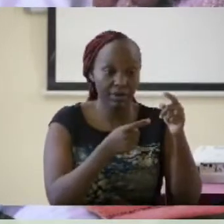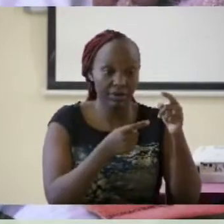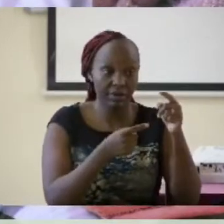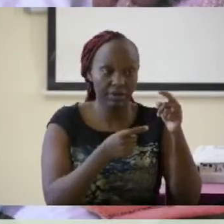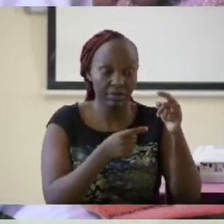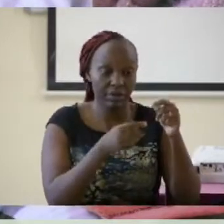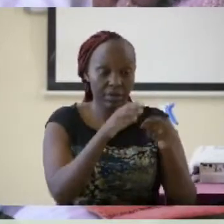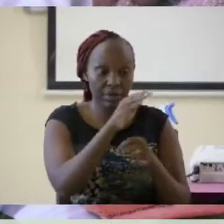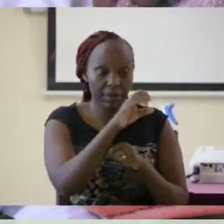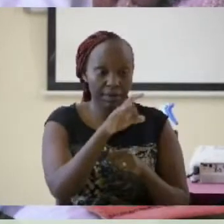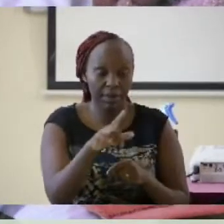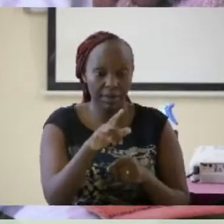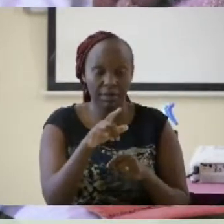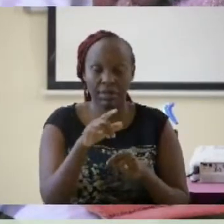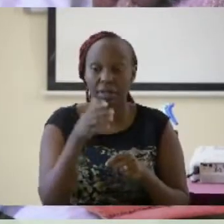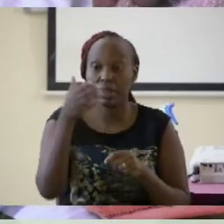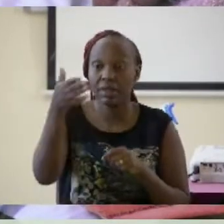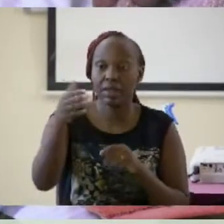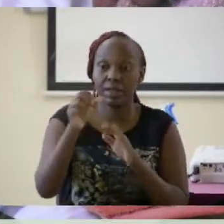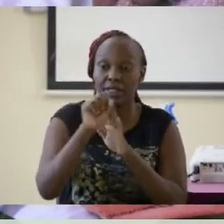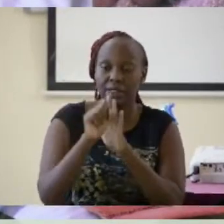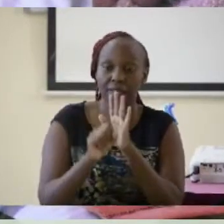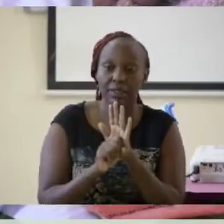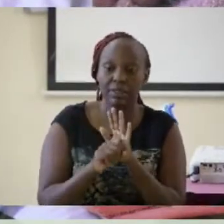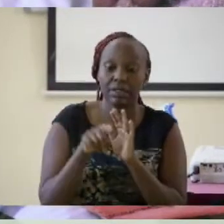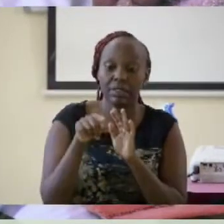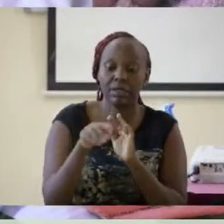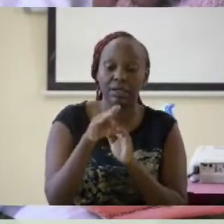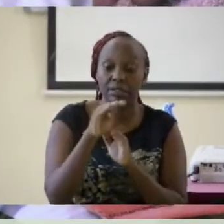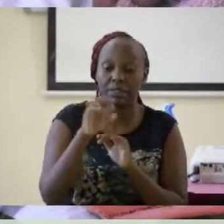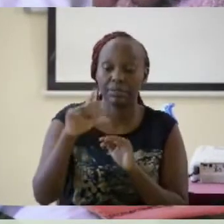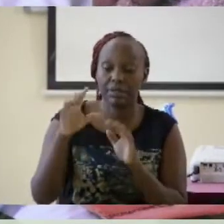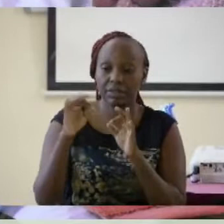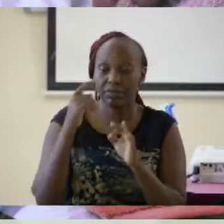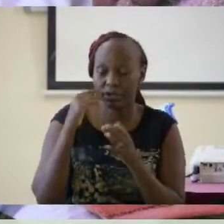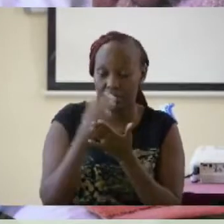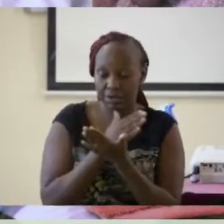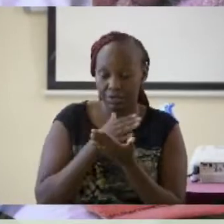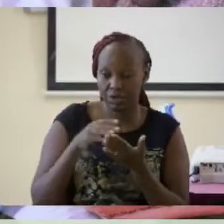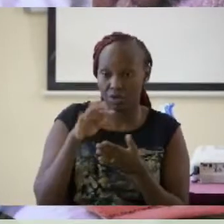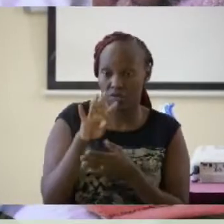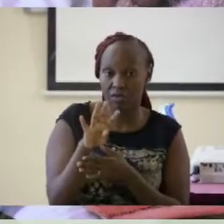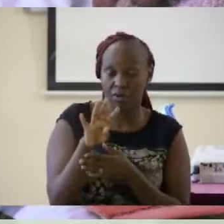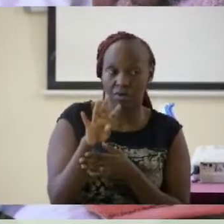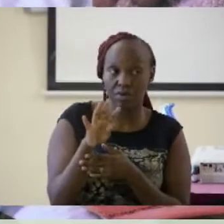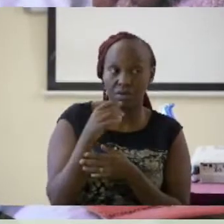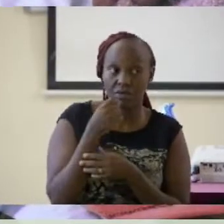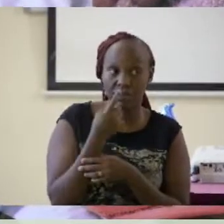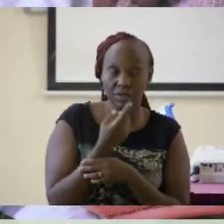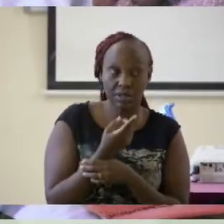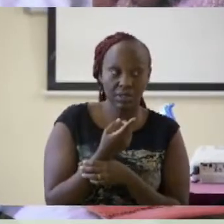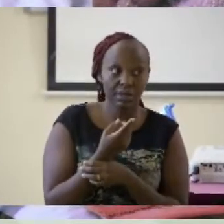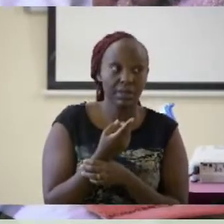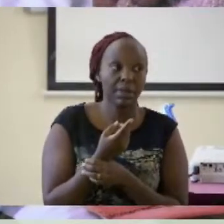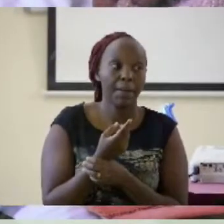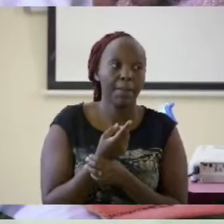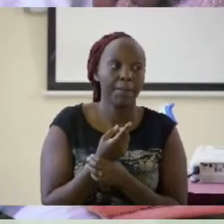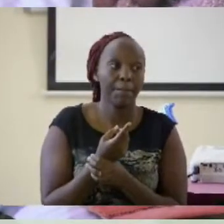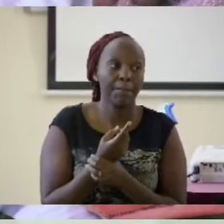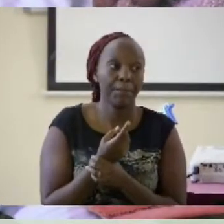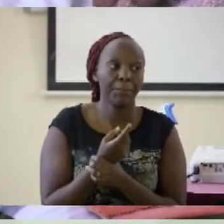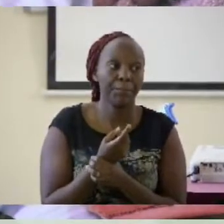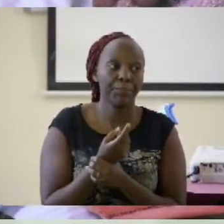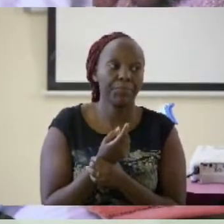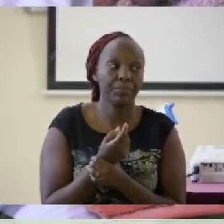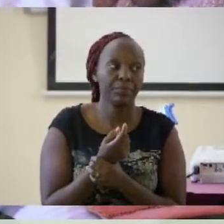bill that is in Senate. This bill, if you look at section 4, it says that the